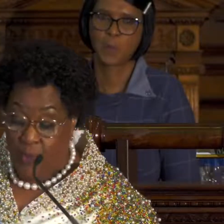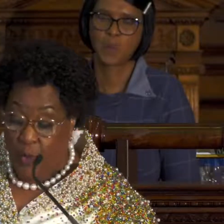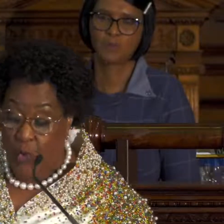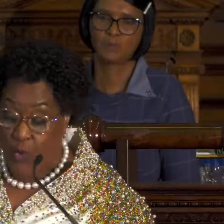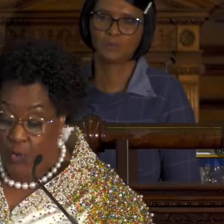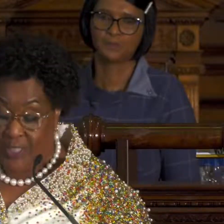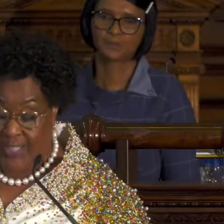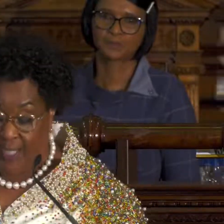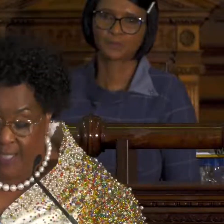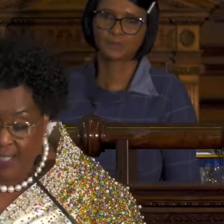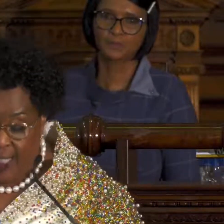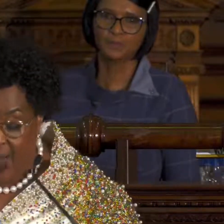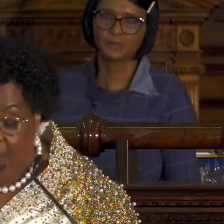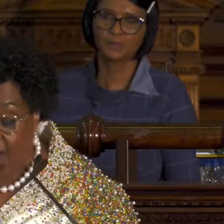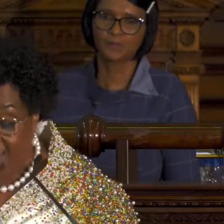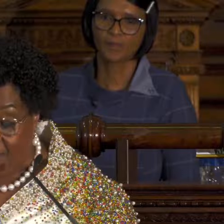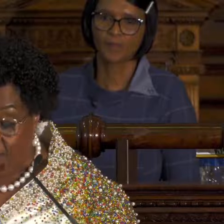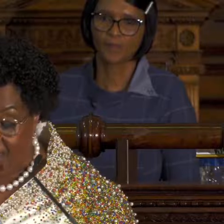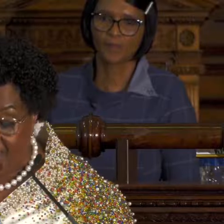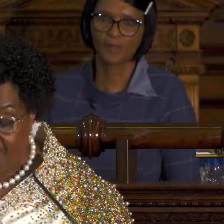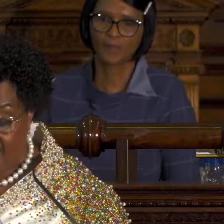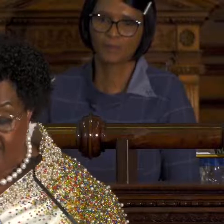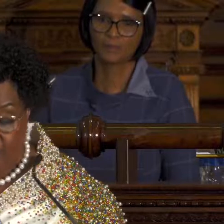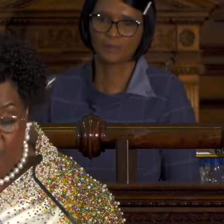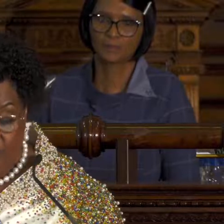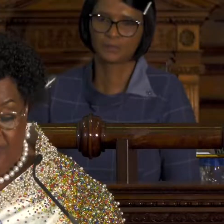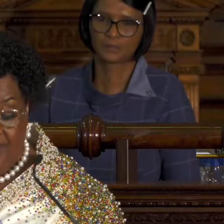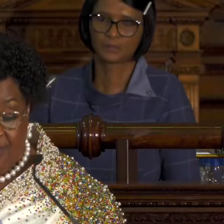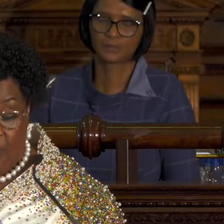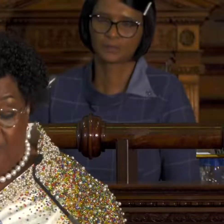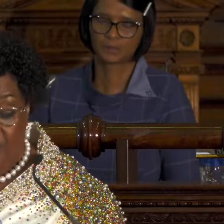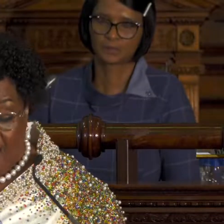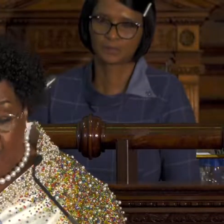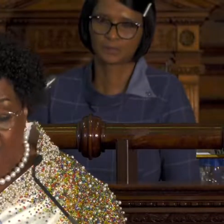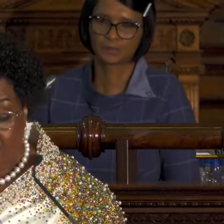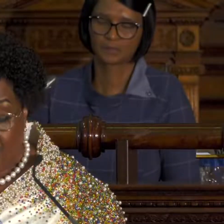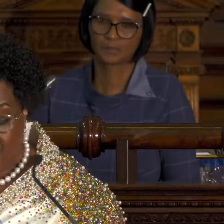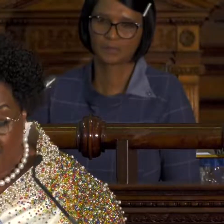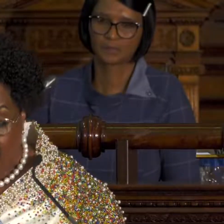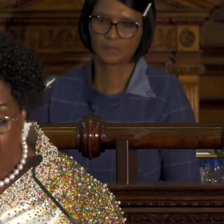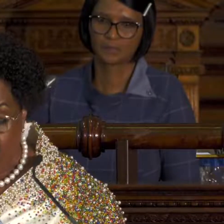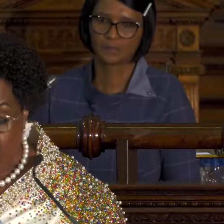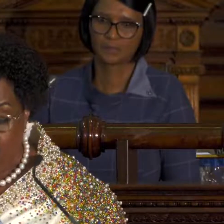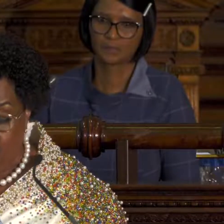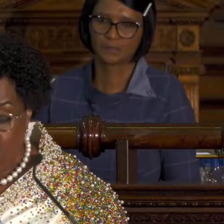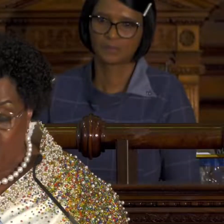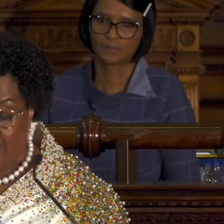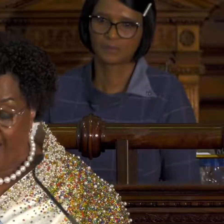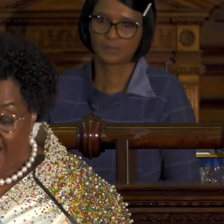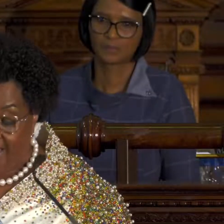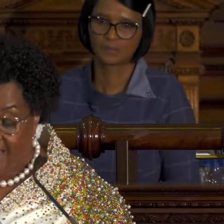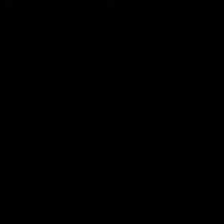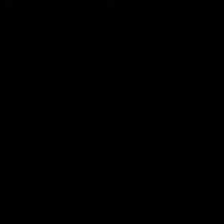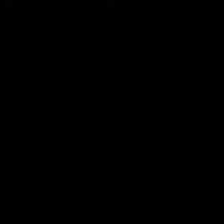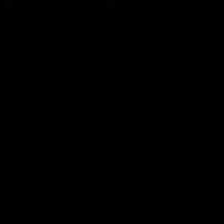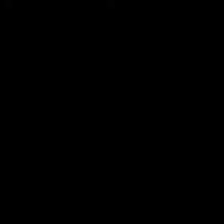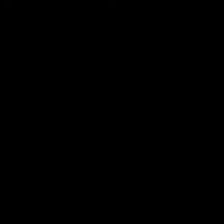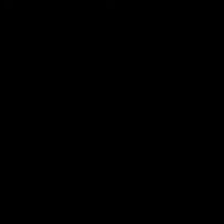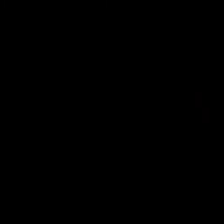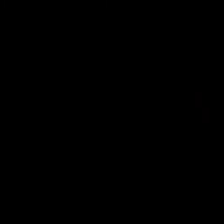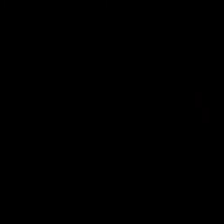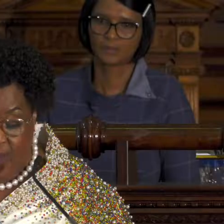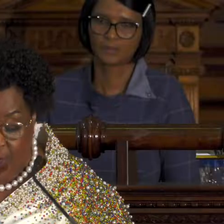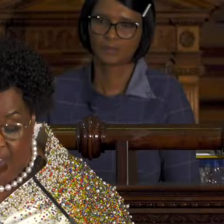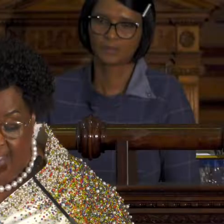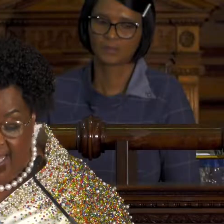soon as we conclude a memorandum of understanding with the Development Bank of South Africa to create